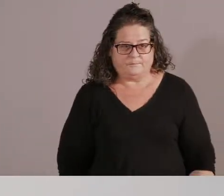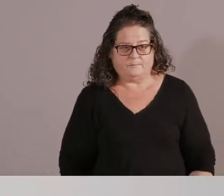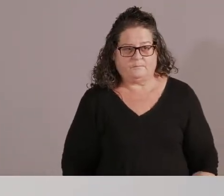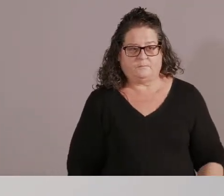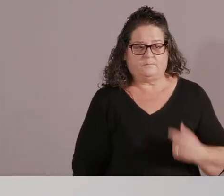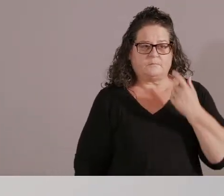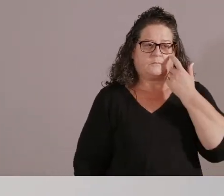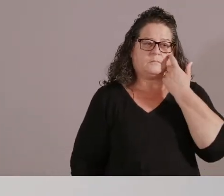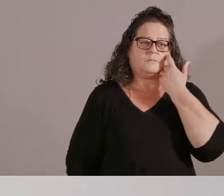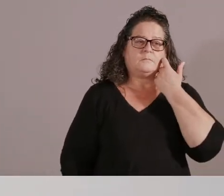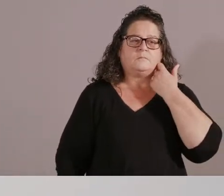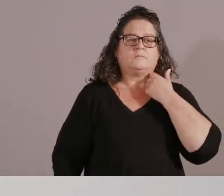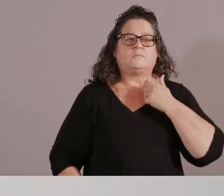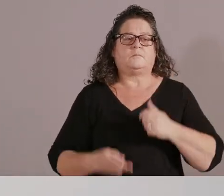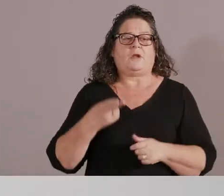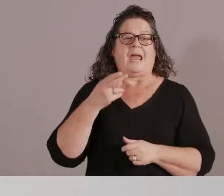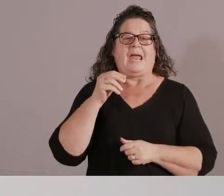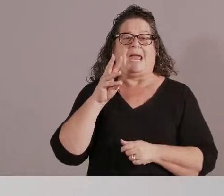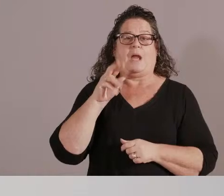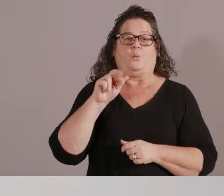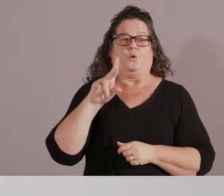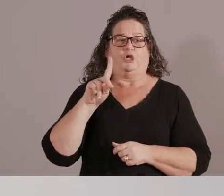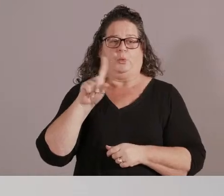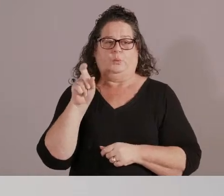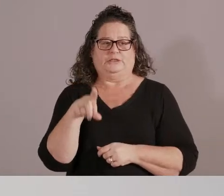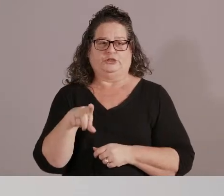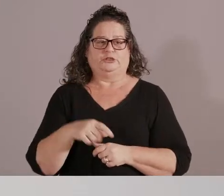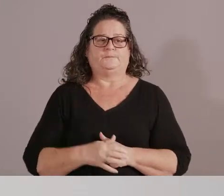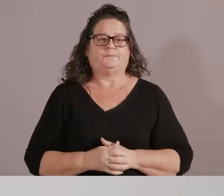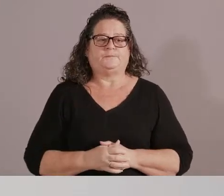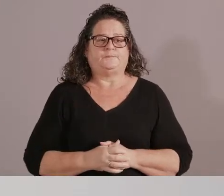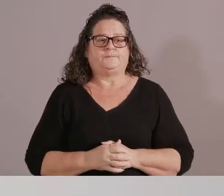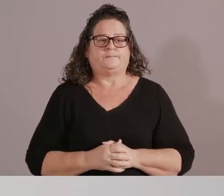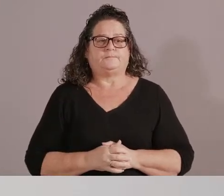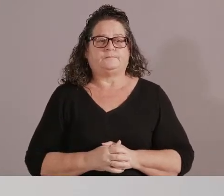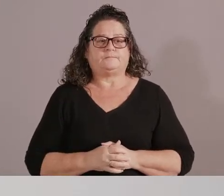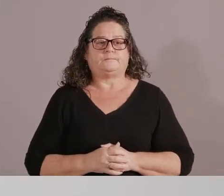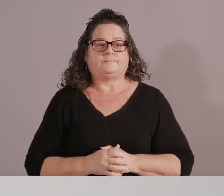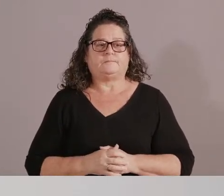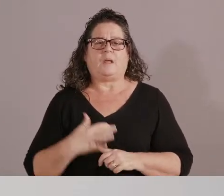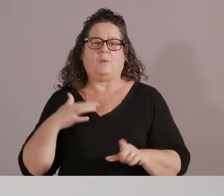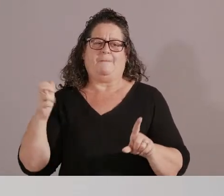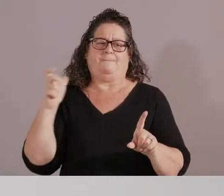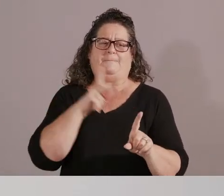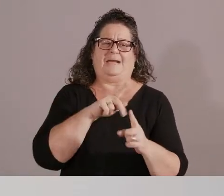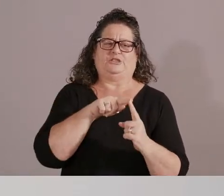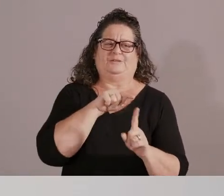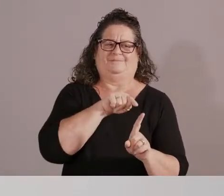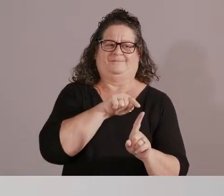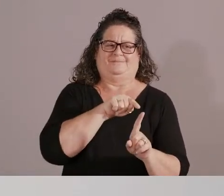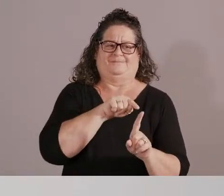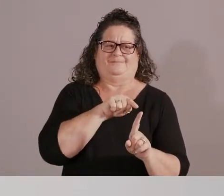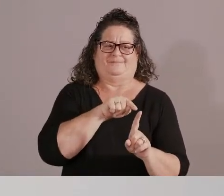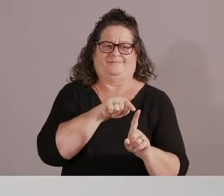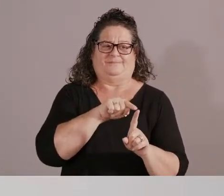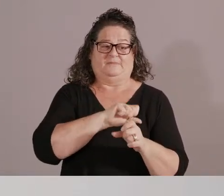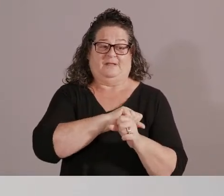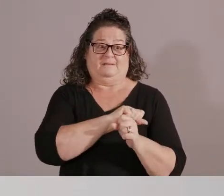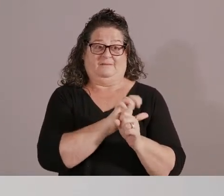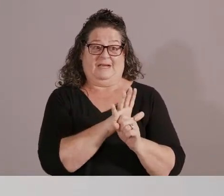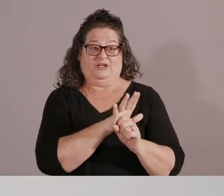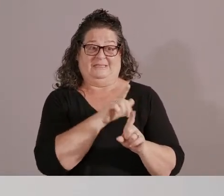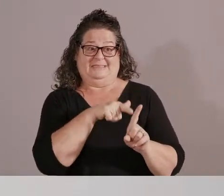So let me turn a little bit away from the vaccines to the virus. You know, we had 8,000 deaths on